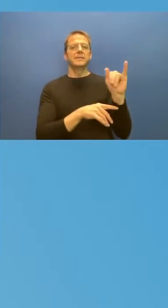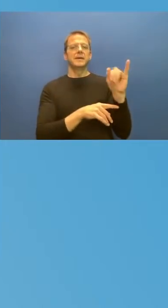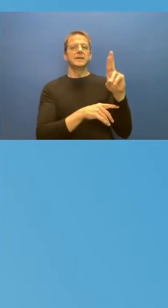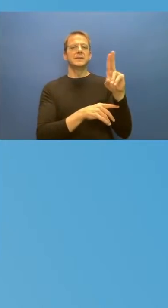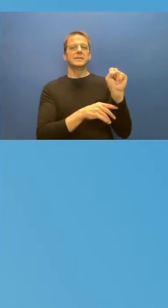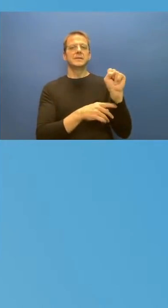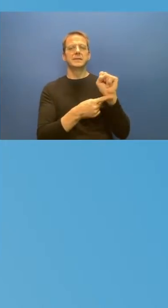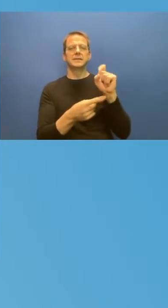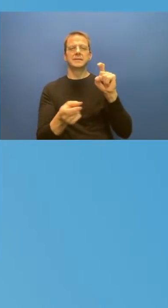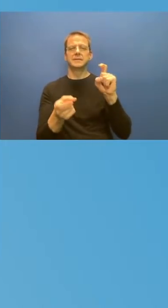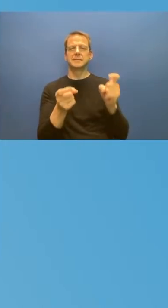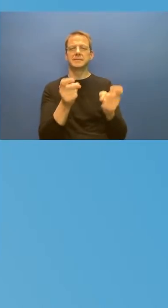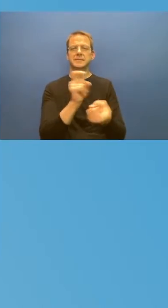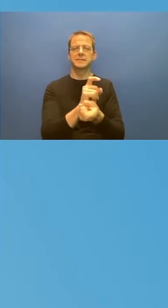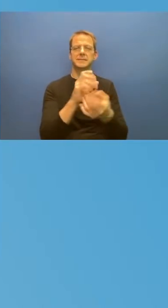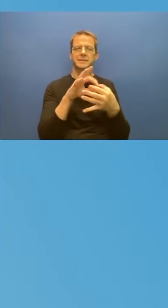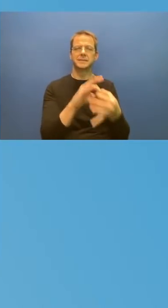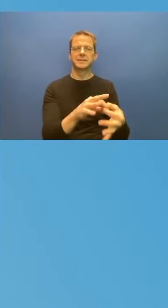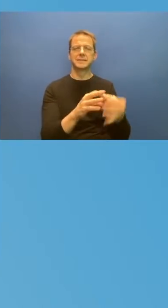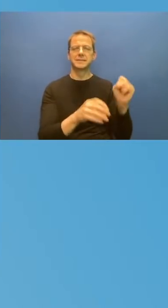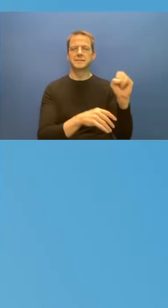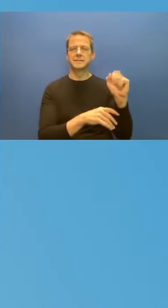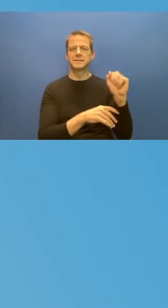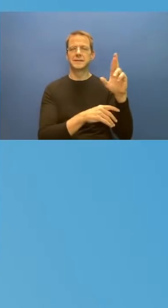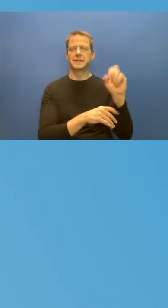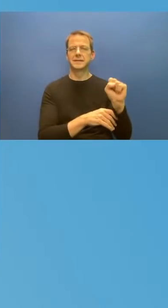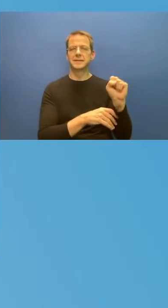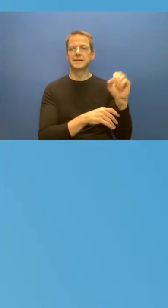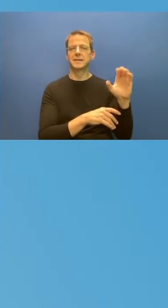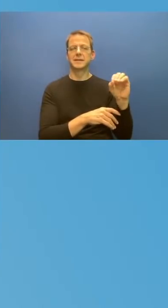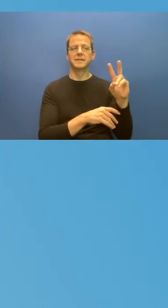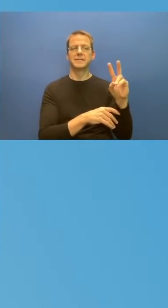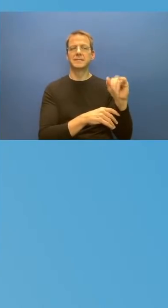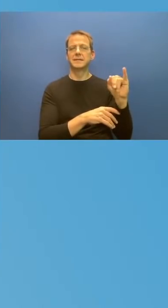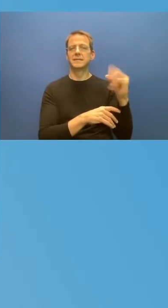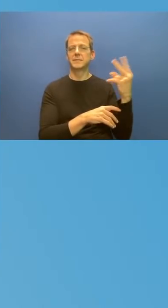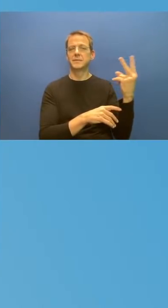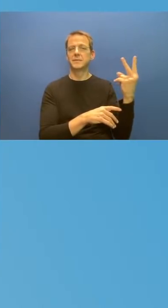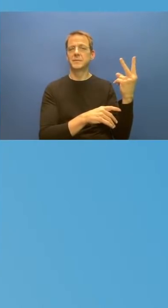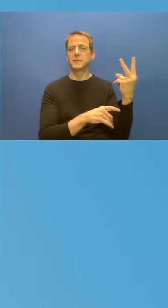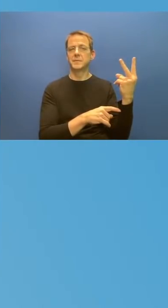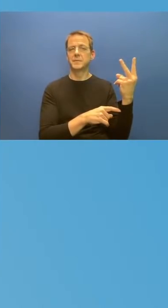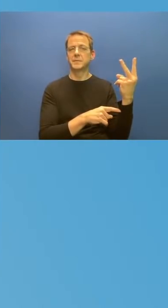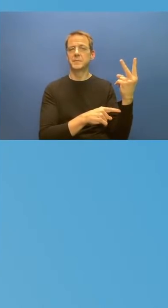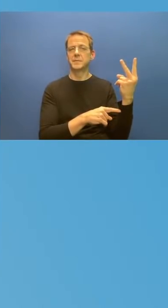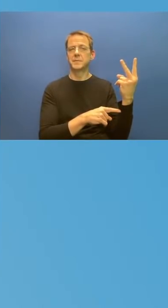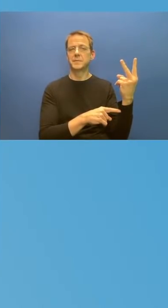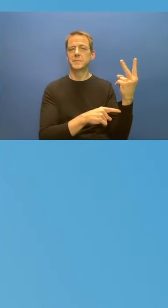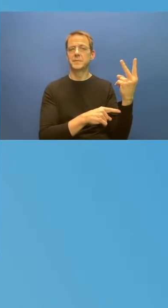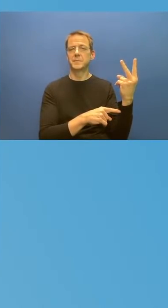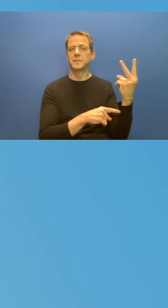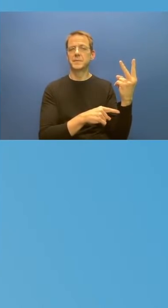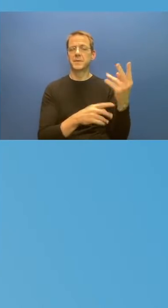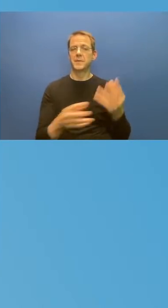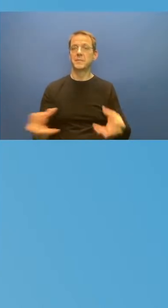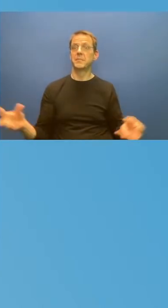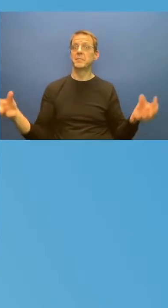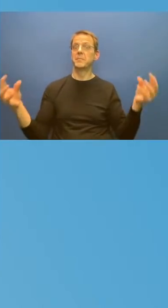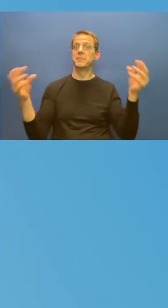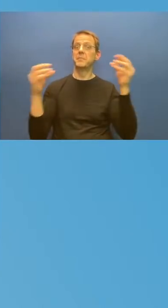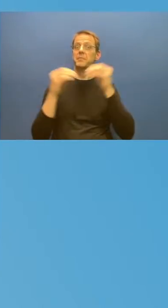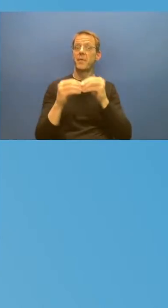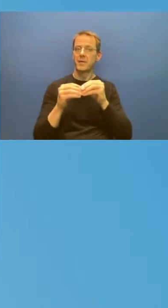more transmission we allow, the more likely it is that the virus will have an opportunity to create new variants, some of which